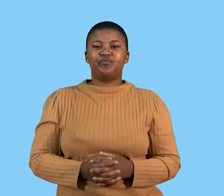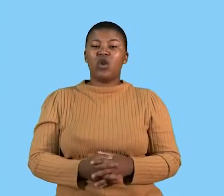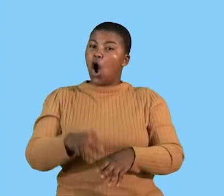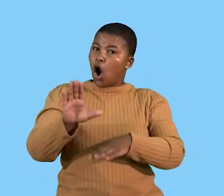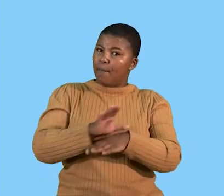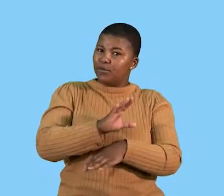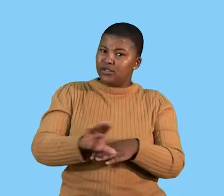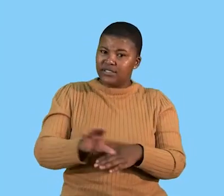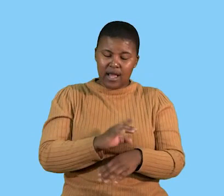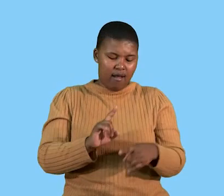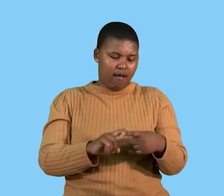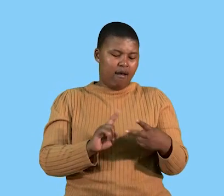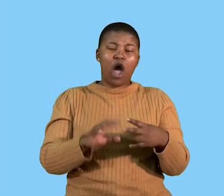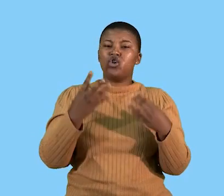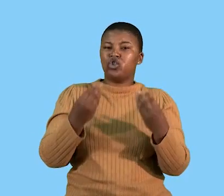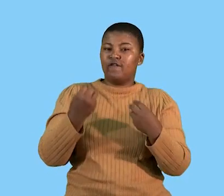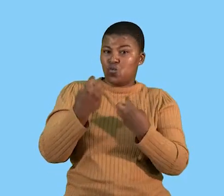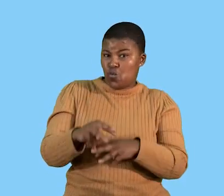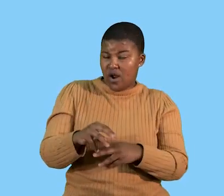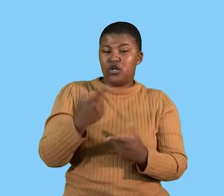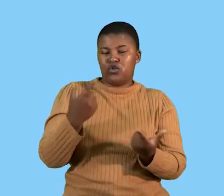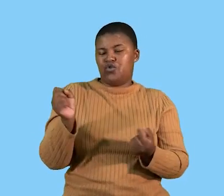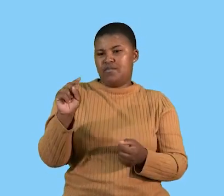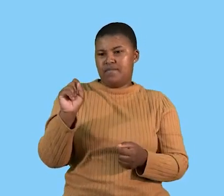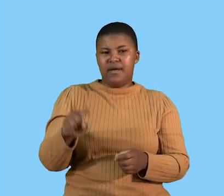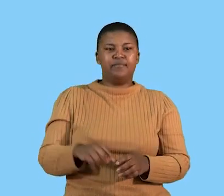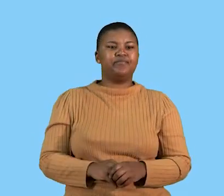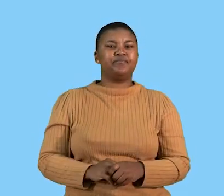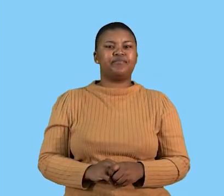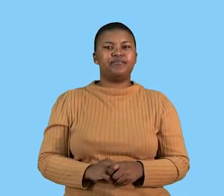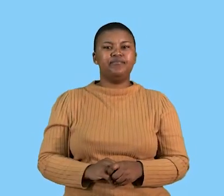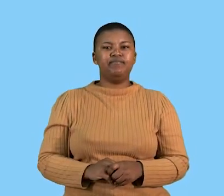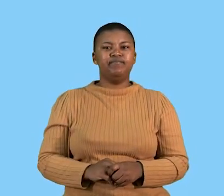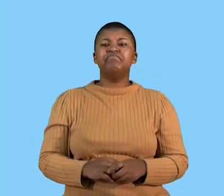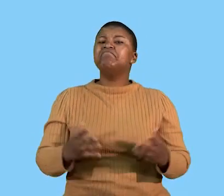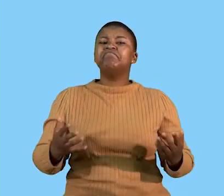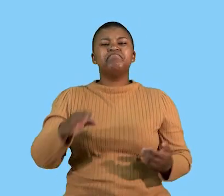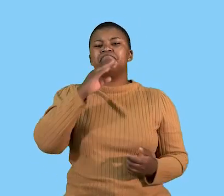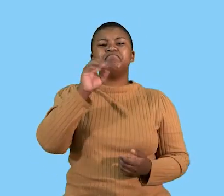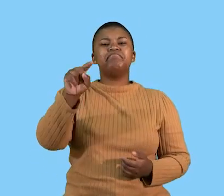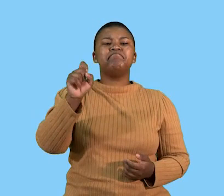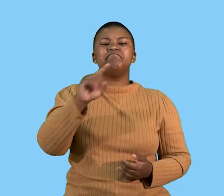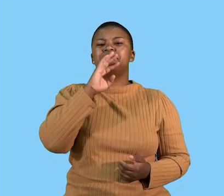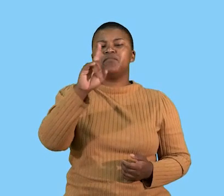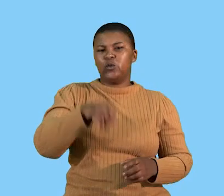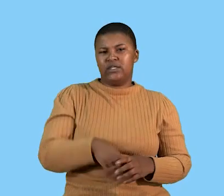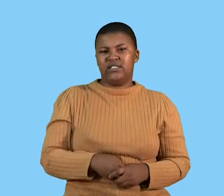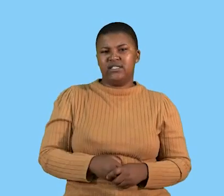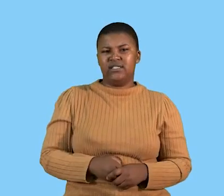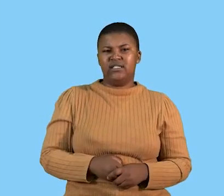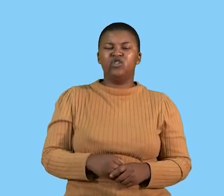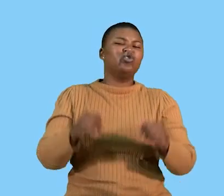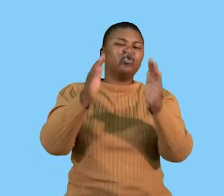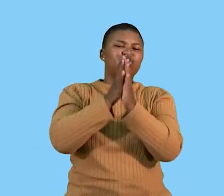use computers and software to do this. So basically, in a nutshell, they